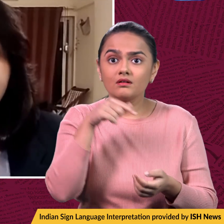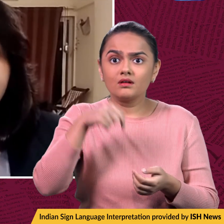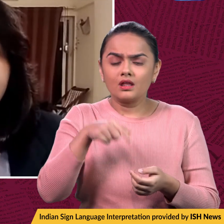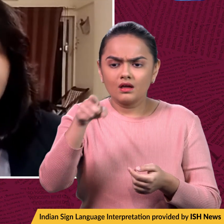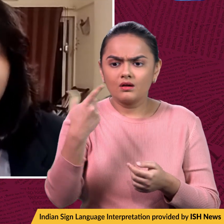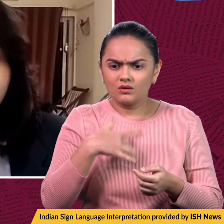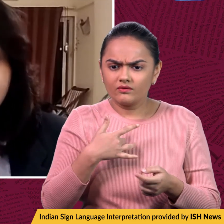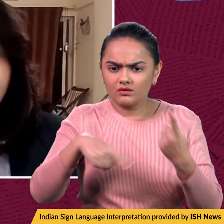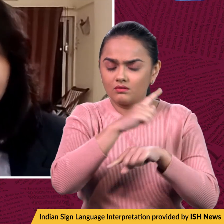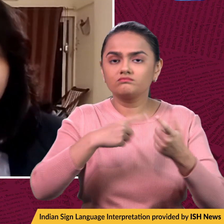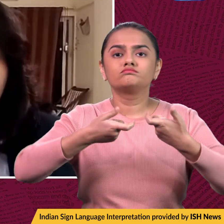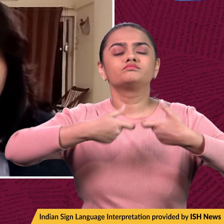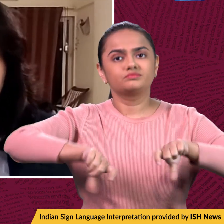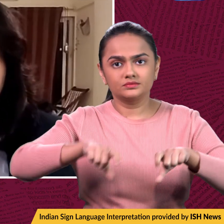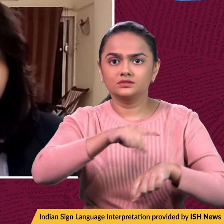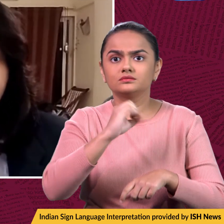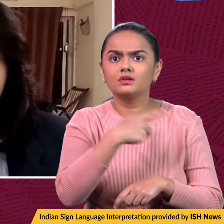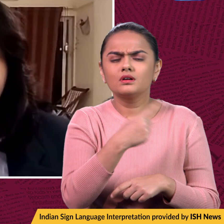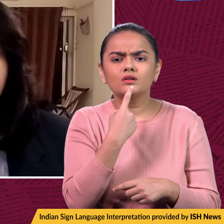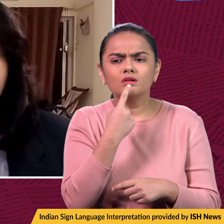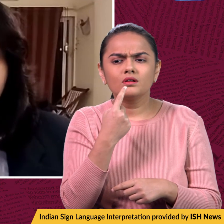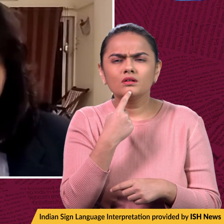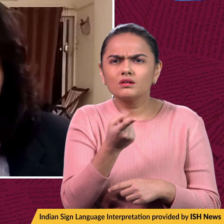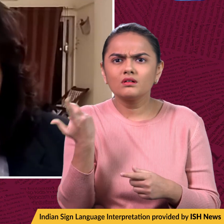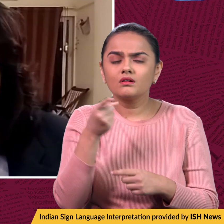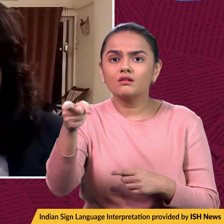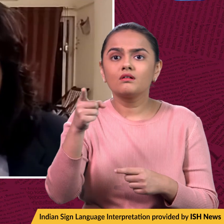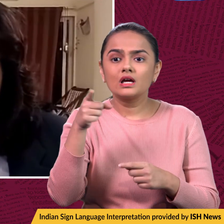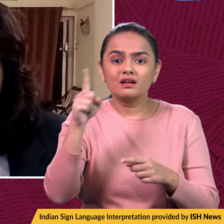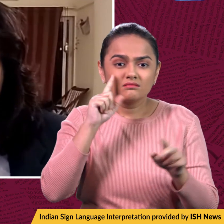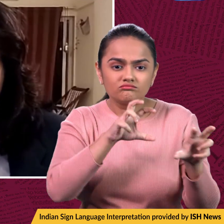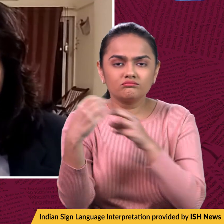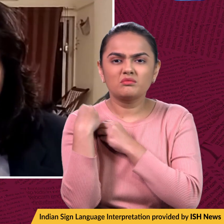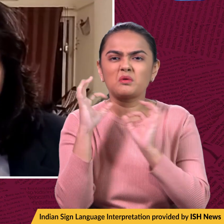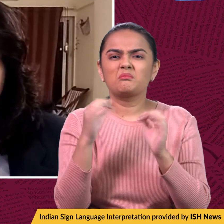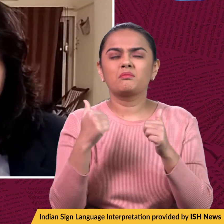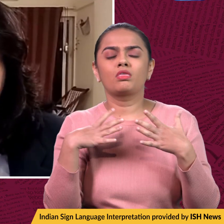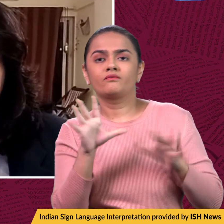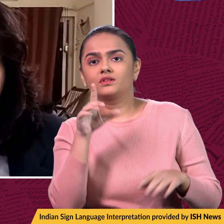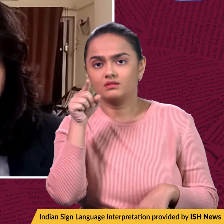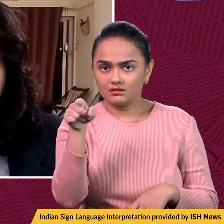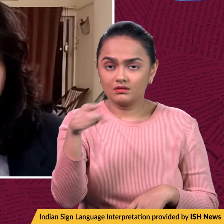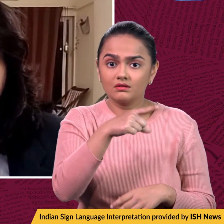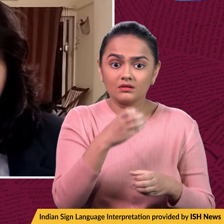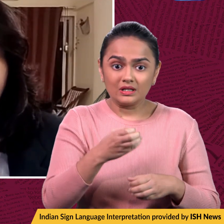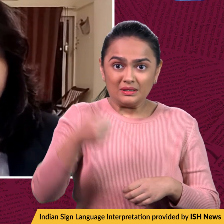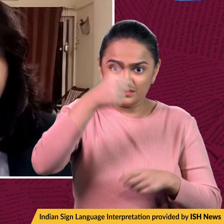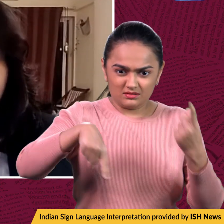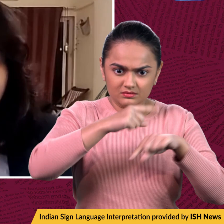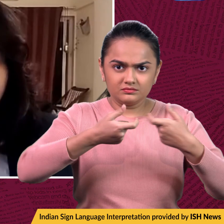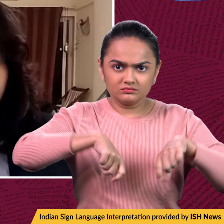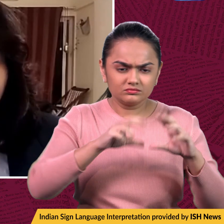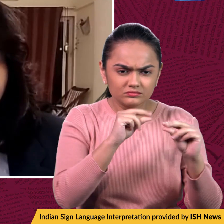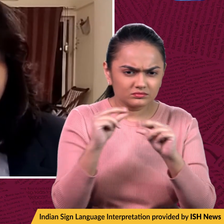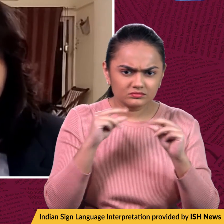now constituted a committee to probe what they're calling it a security lapse. The committee will be headed by Secretary Security